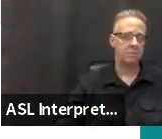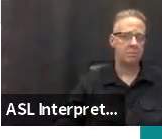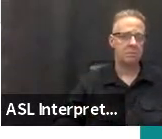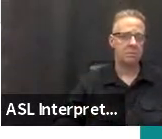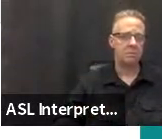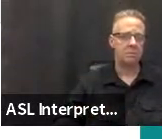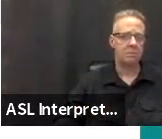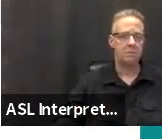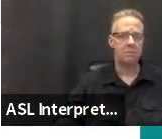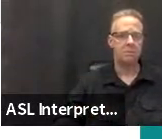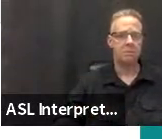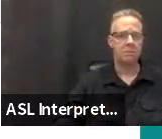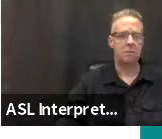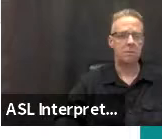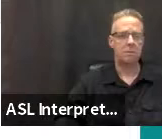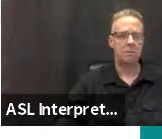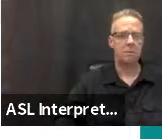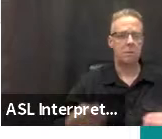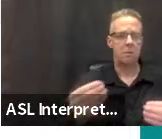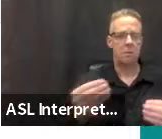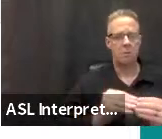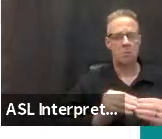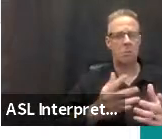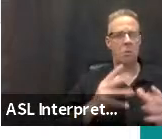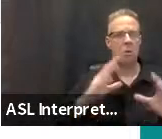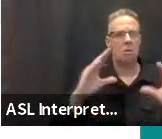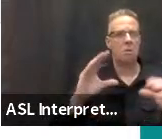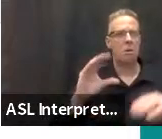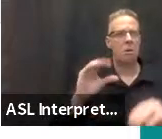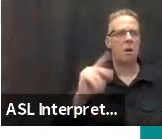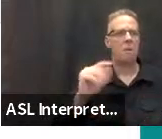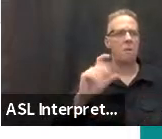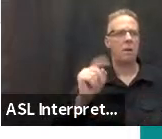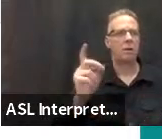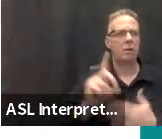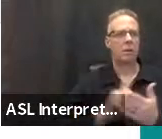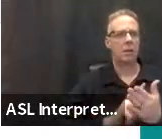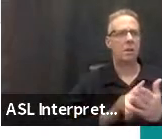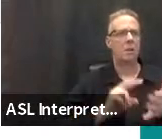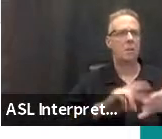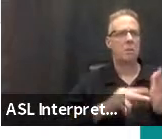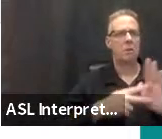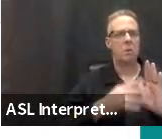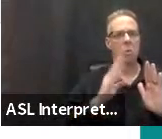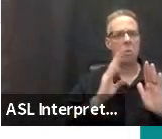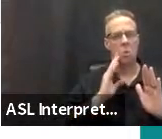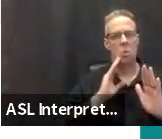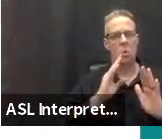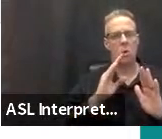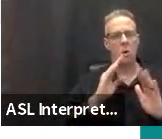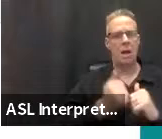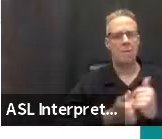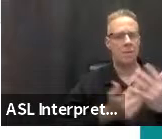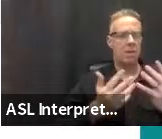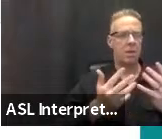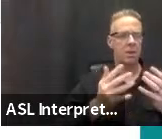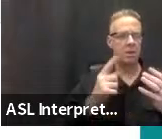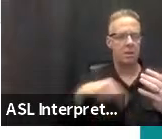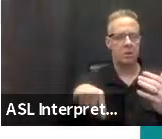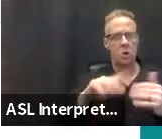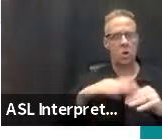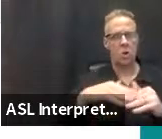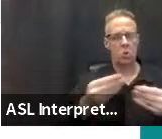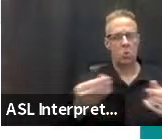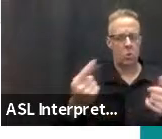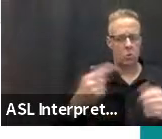it's a more compact design is going to allow us to accommodate everything that's on the ground today, right? We